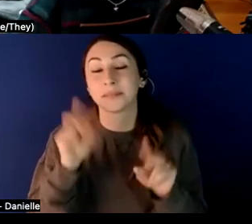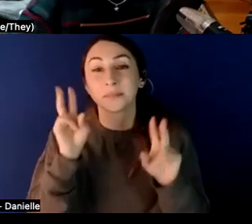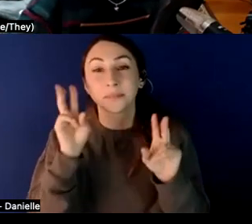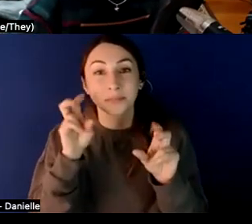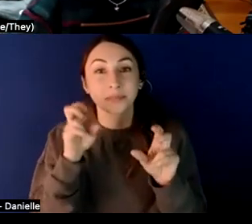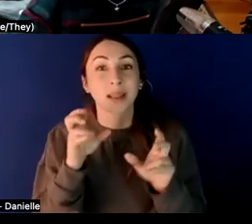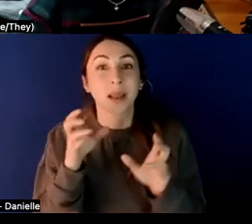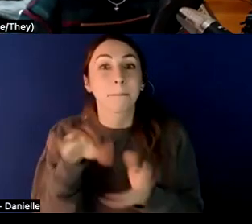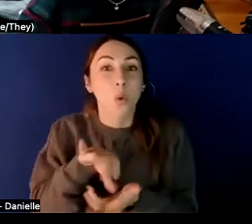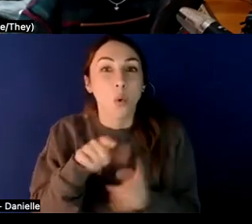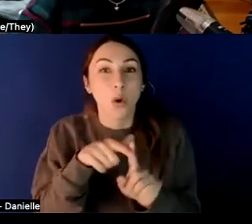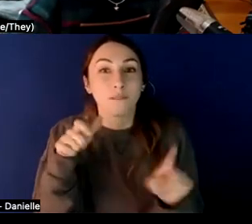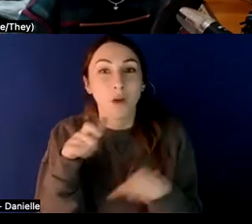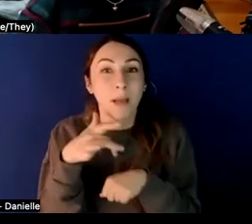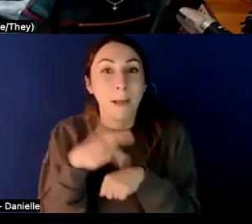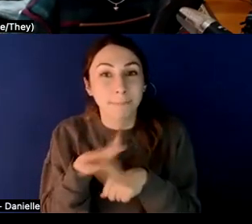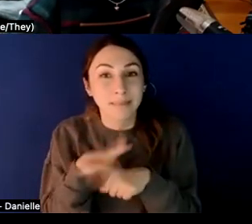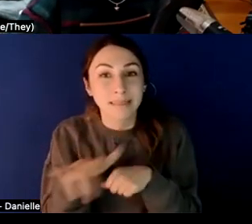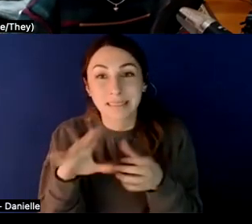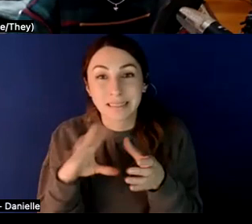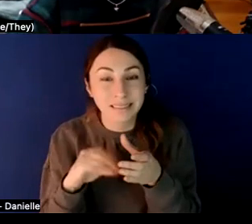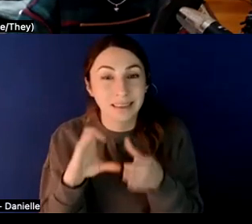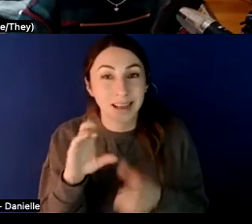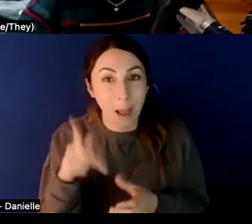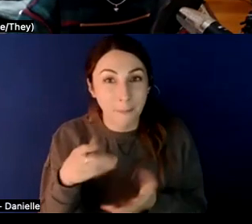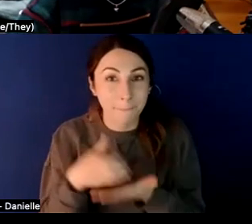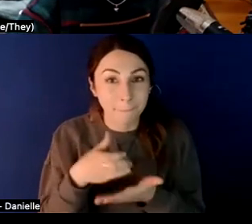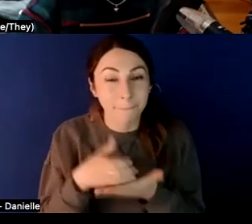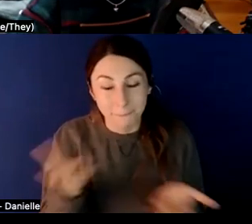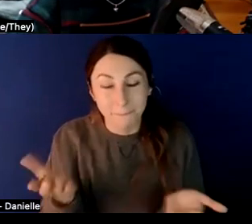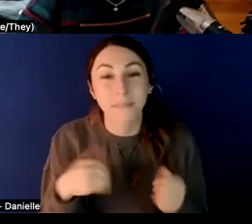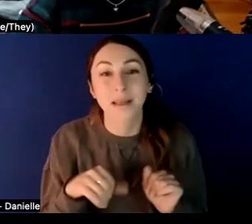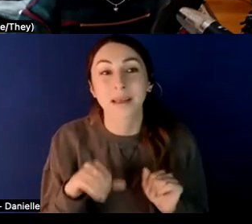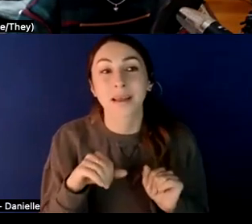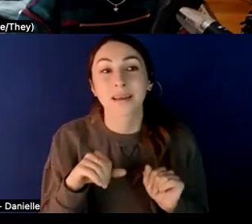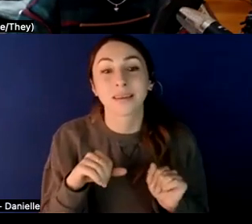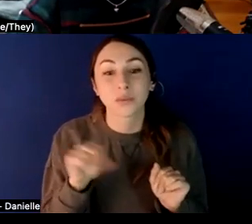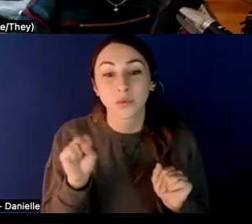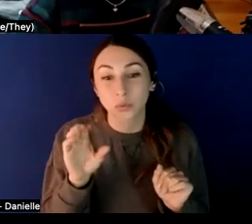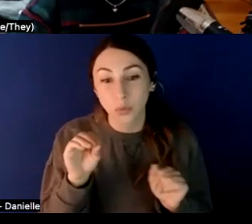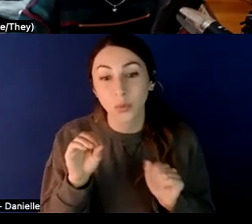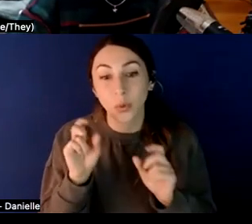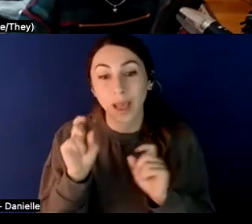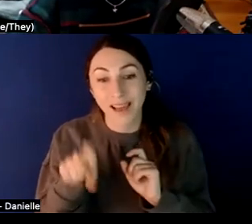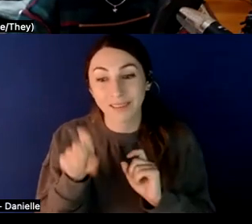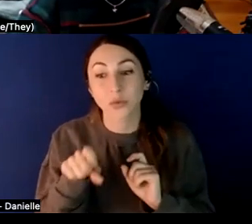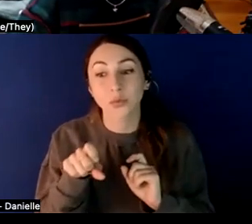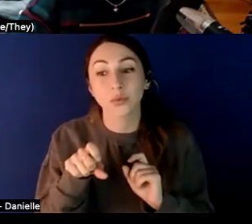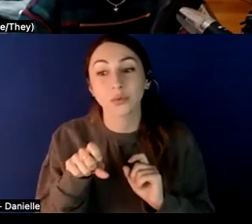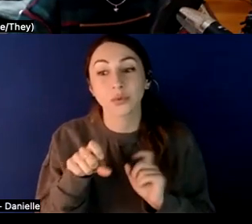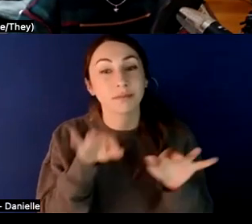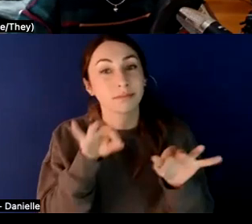that is. And really, it's making sure that you voice how you can support